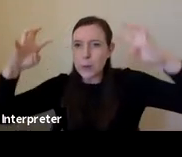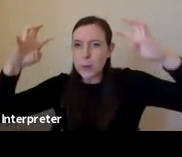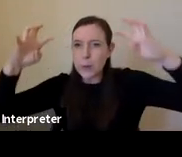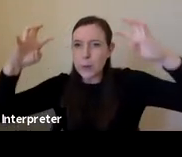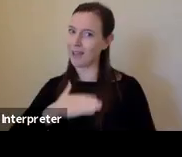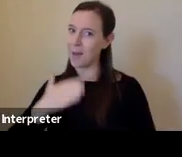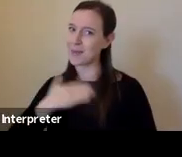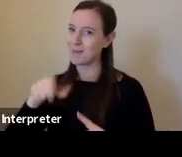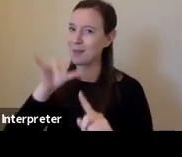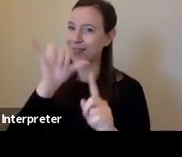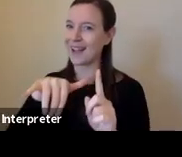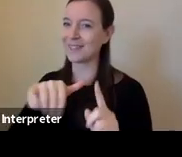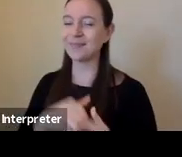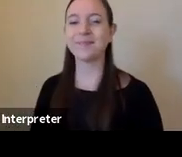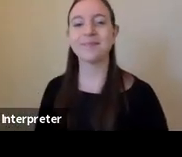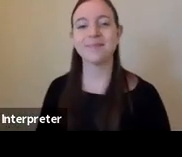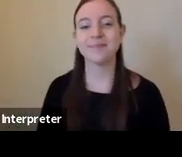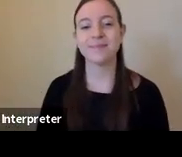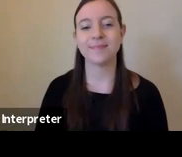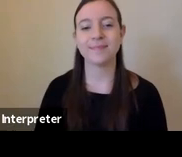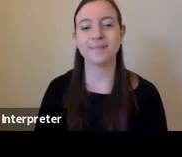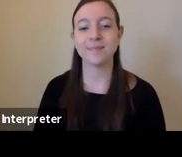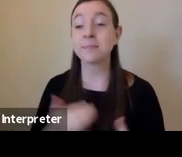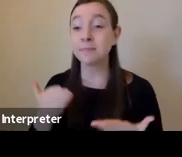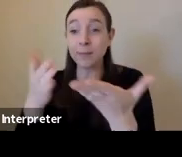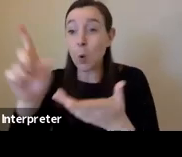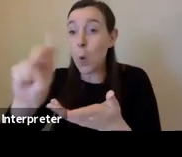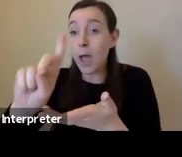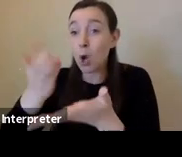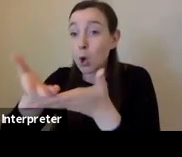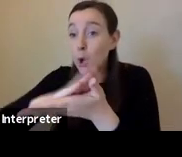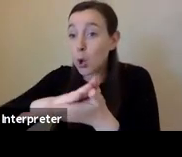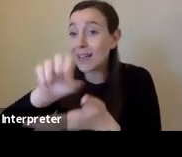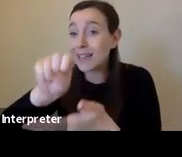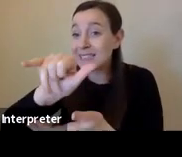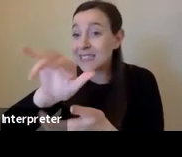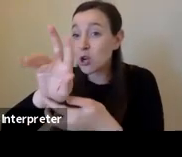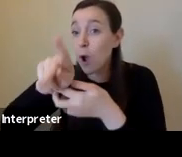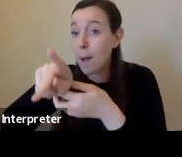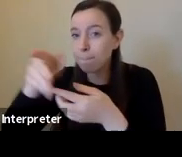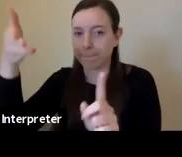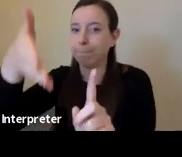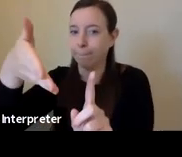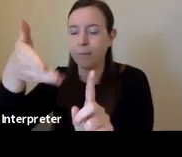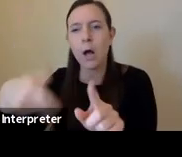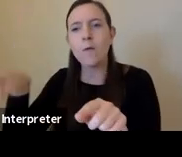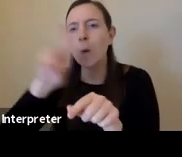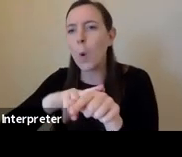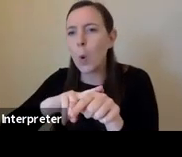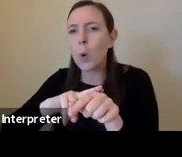our cooking area. So that's where we cook our syrup. Of course, everything's over wood fire,